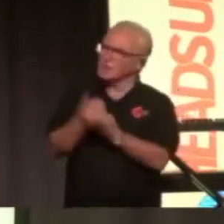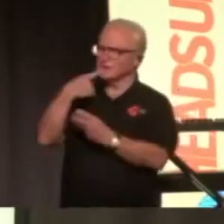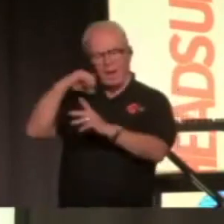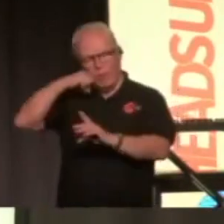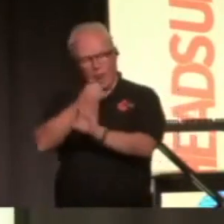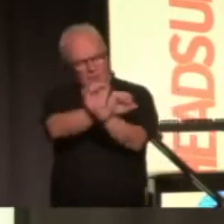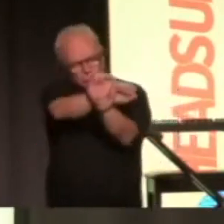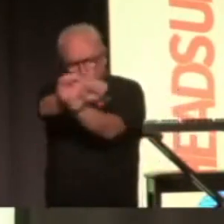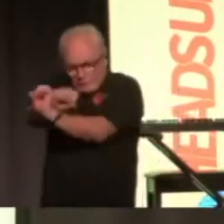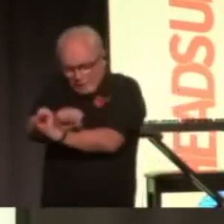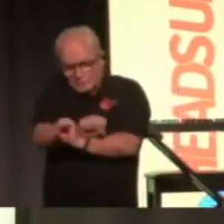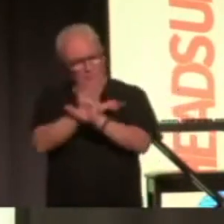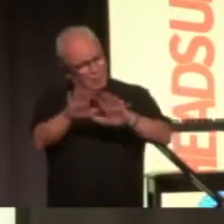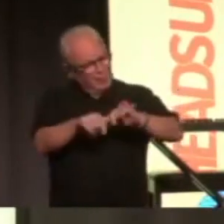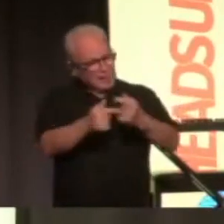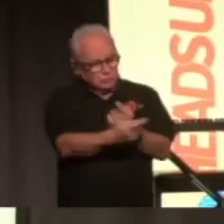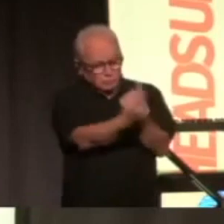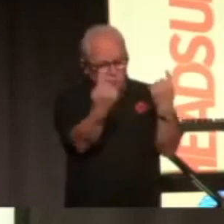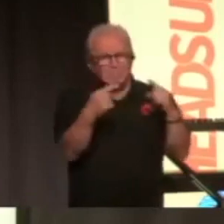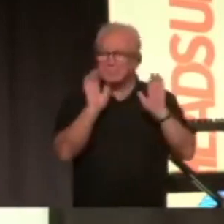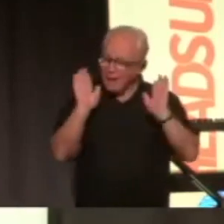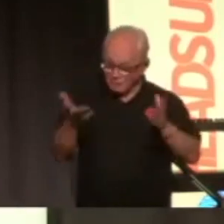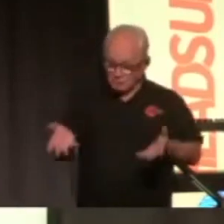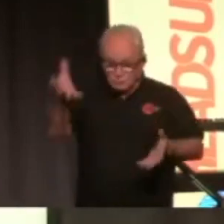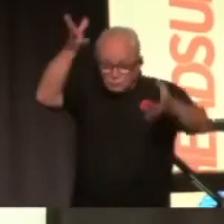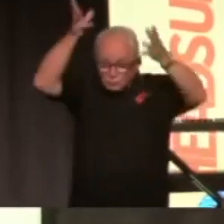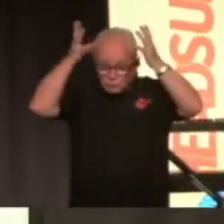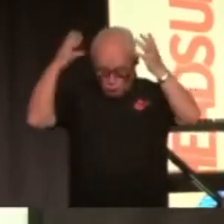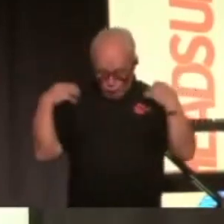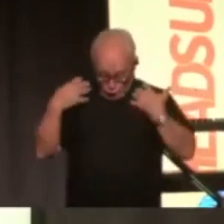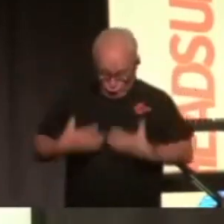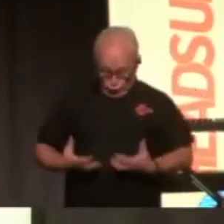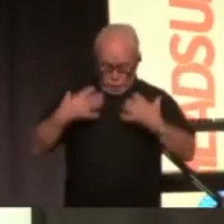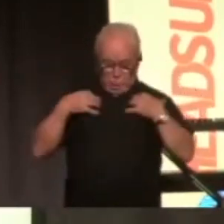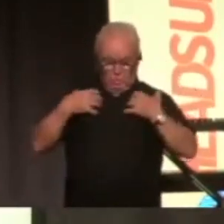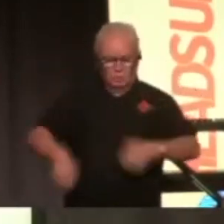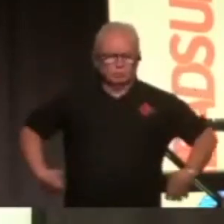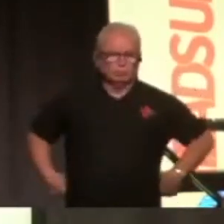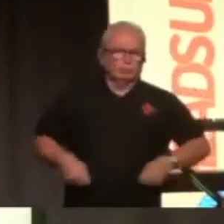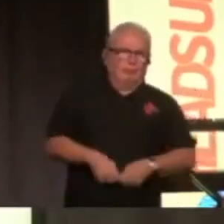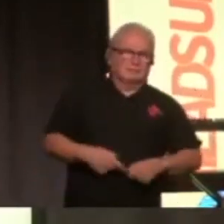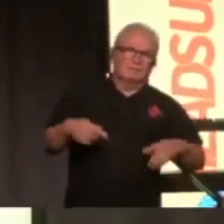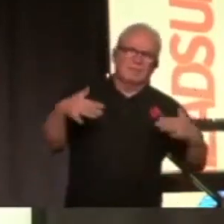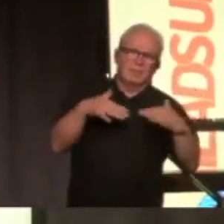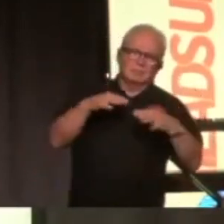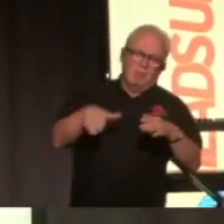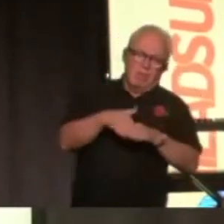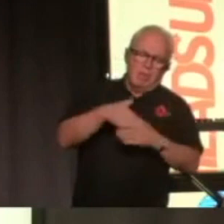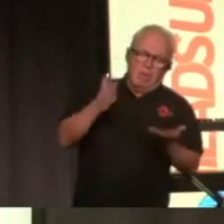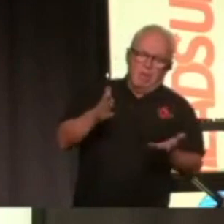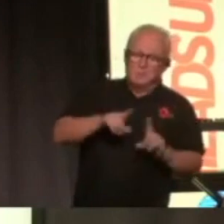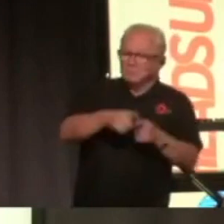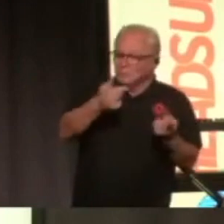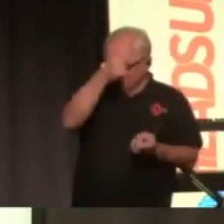bless you, but you have to dress for this battle. But then you know that. You